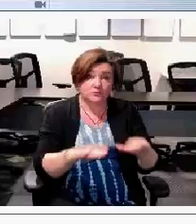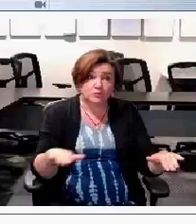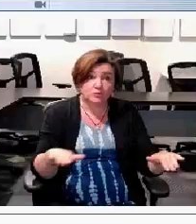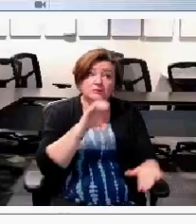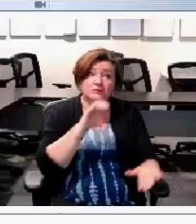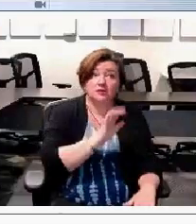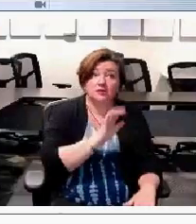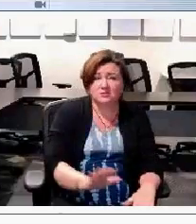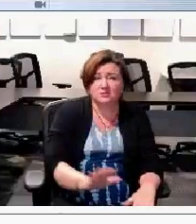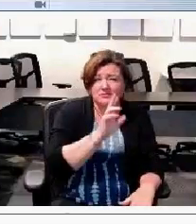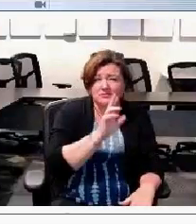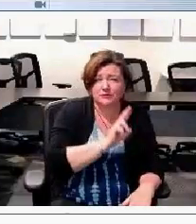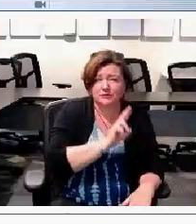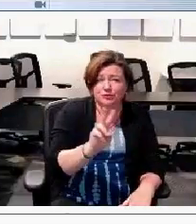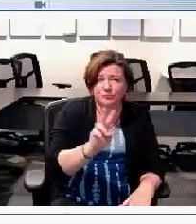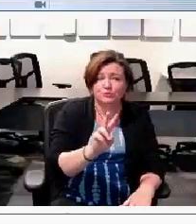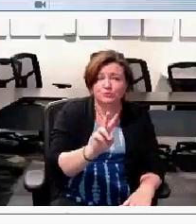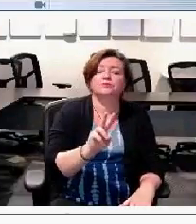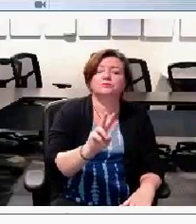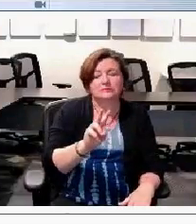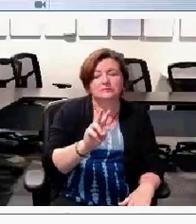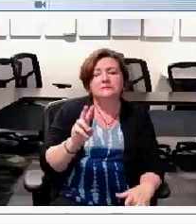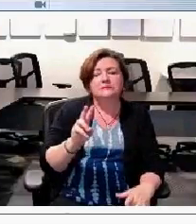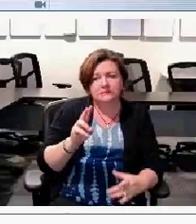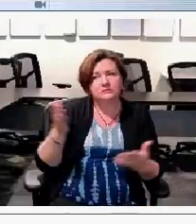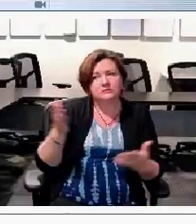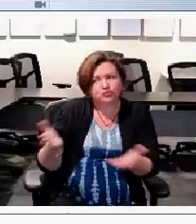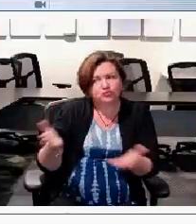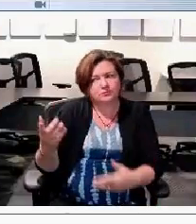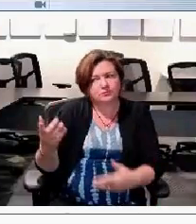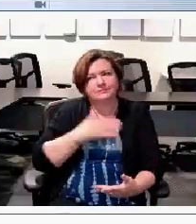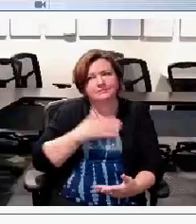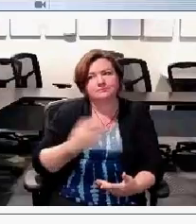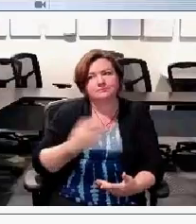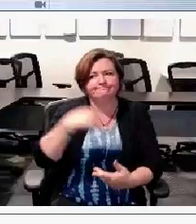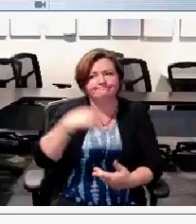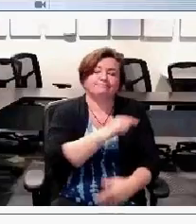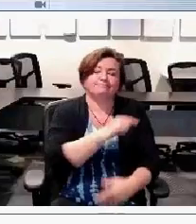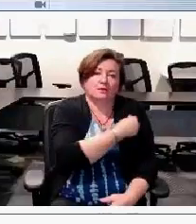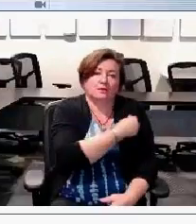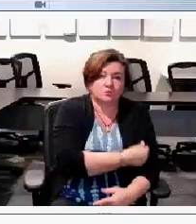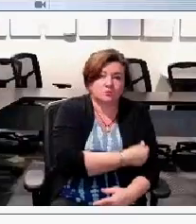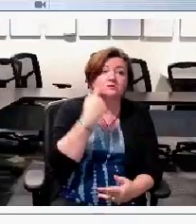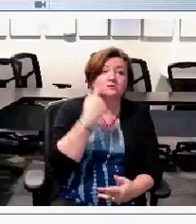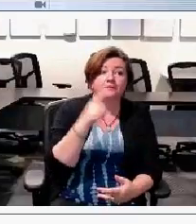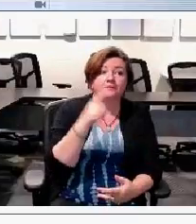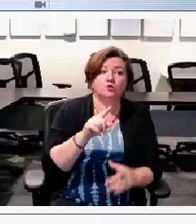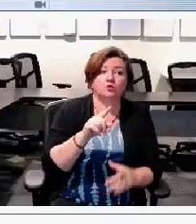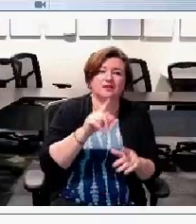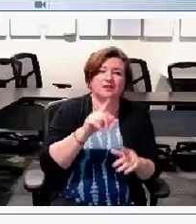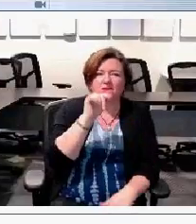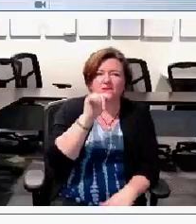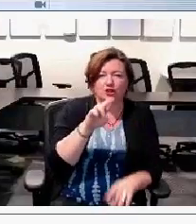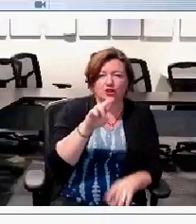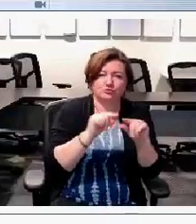age of two, we encourage them to start coming to the Glenrose. We start a toddler group. It's